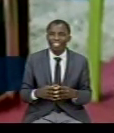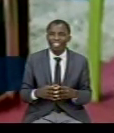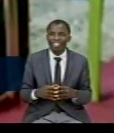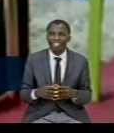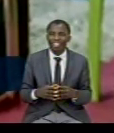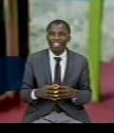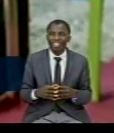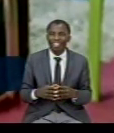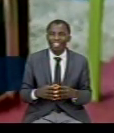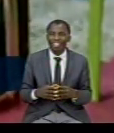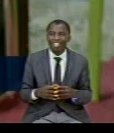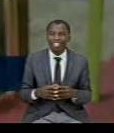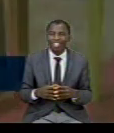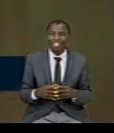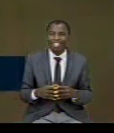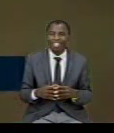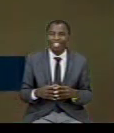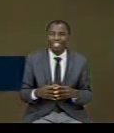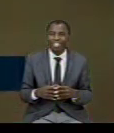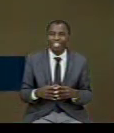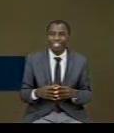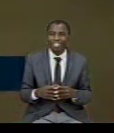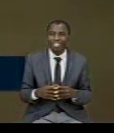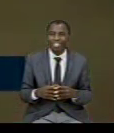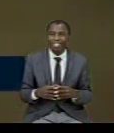My name is Adebi.